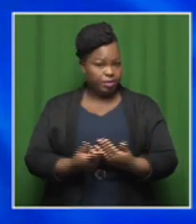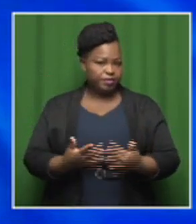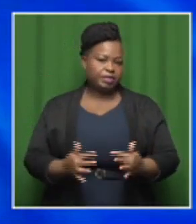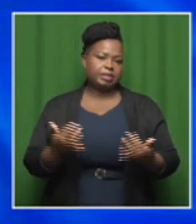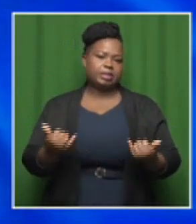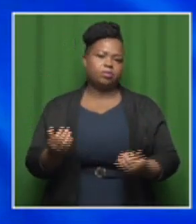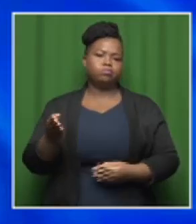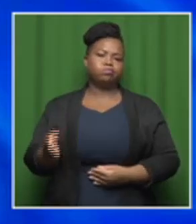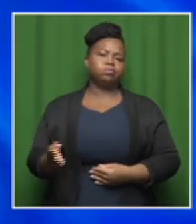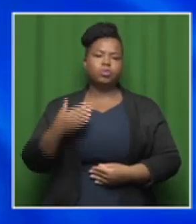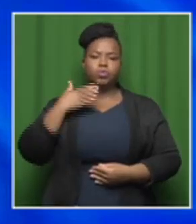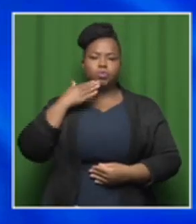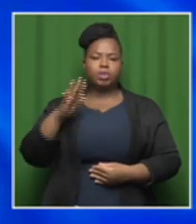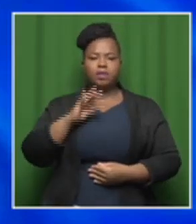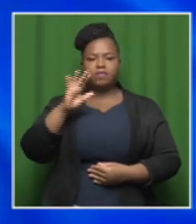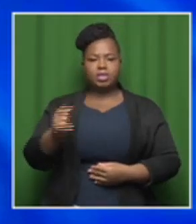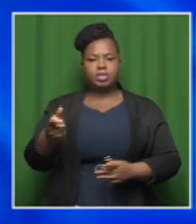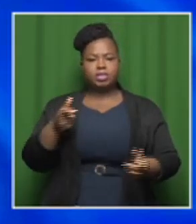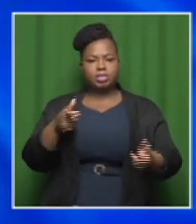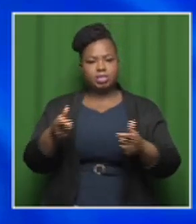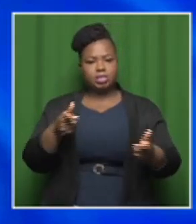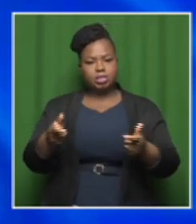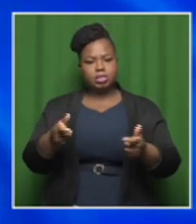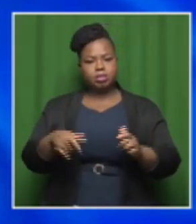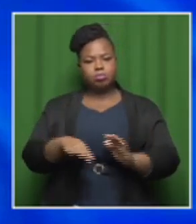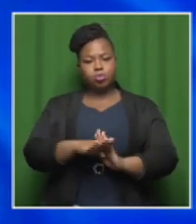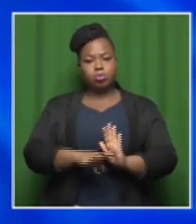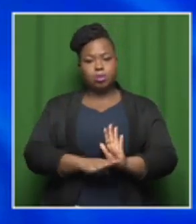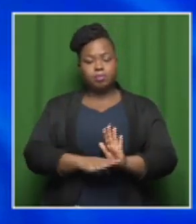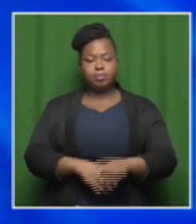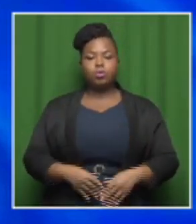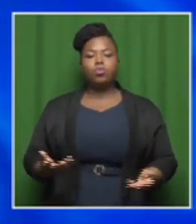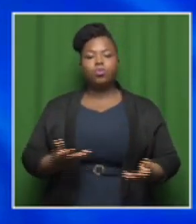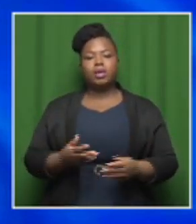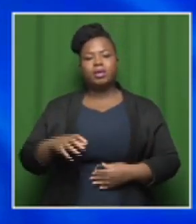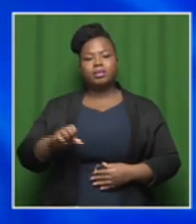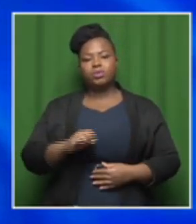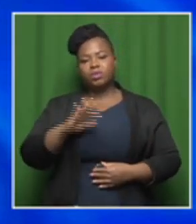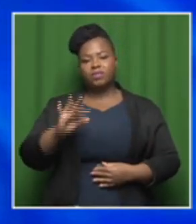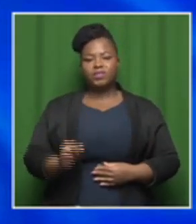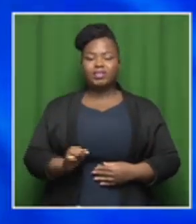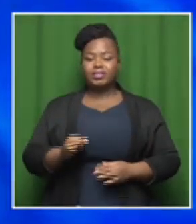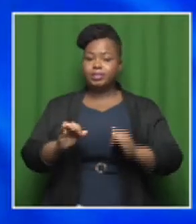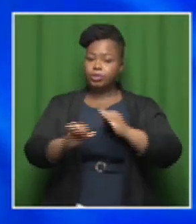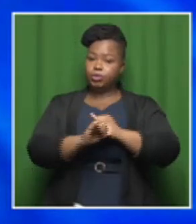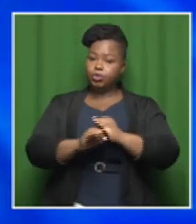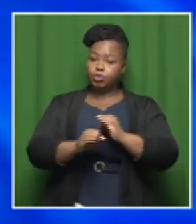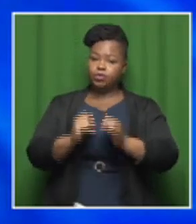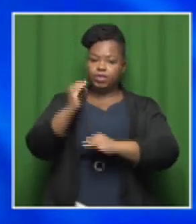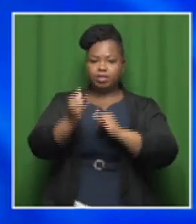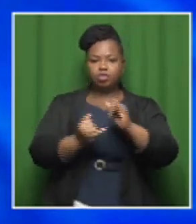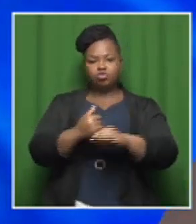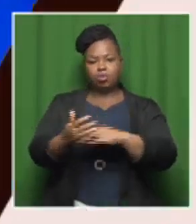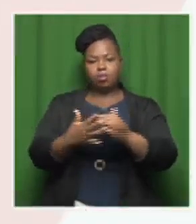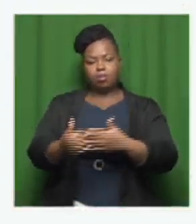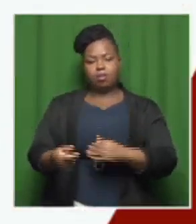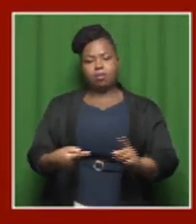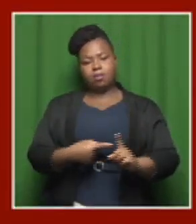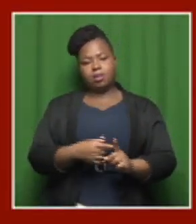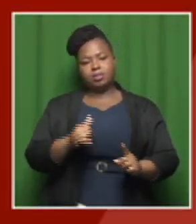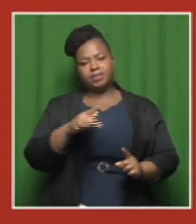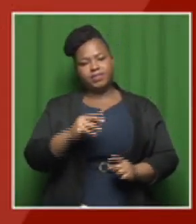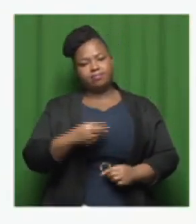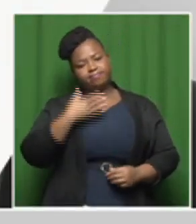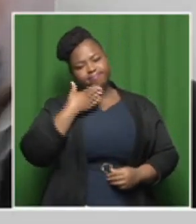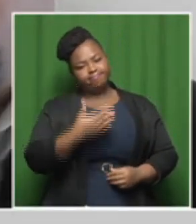the African Governance and Diplomacy Program at the South African Institute of International Affairs, Stephen Gruzd. Stephen, thank you for